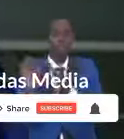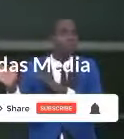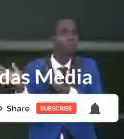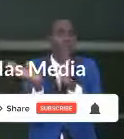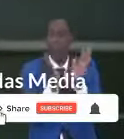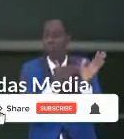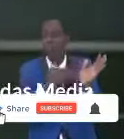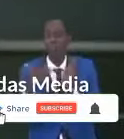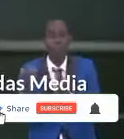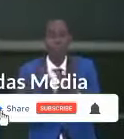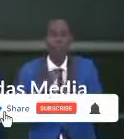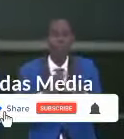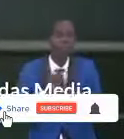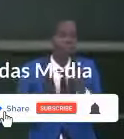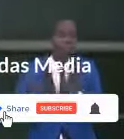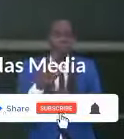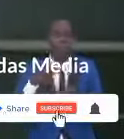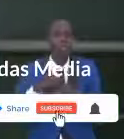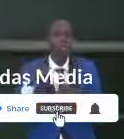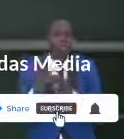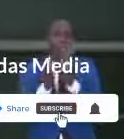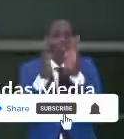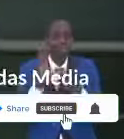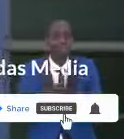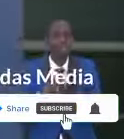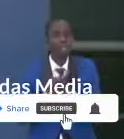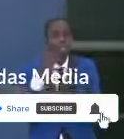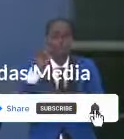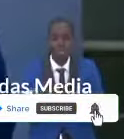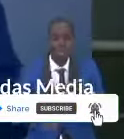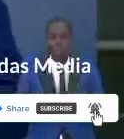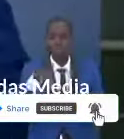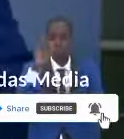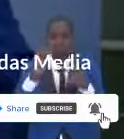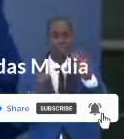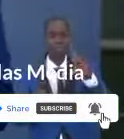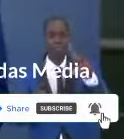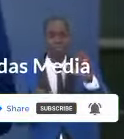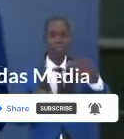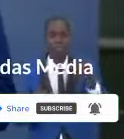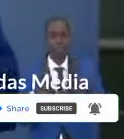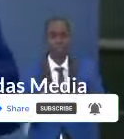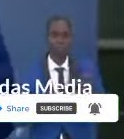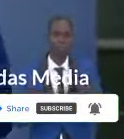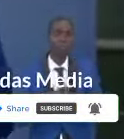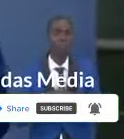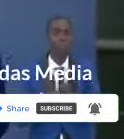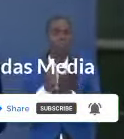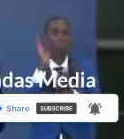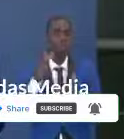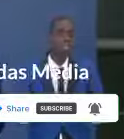across the Christian church, that you cannot find Elijah's today, that will challenge